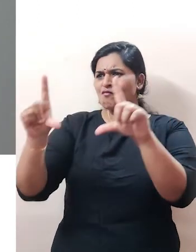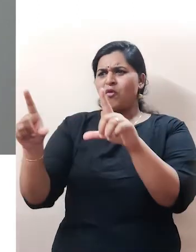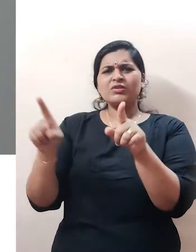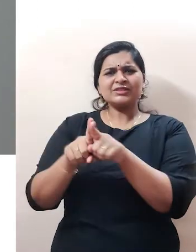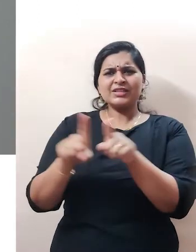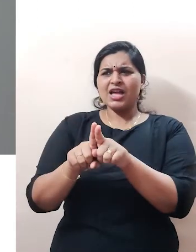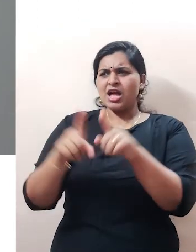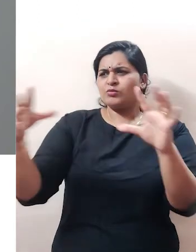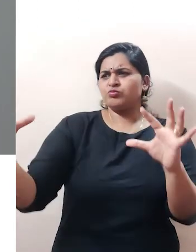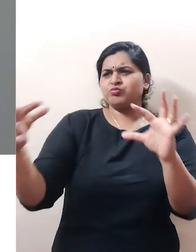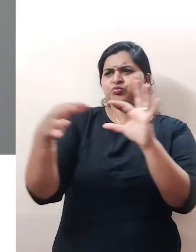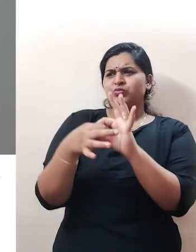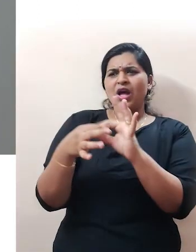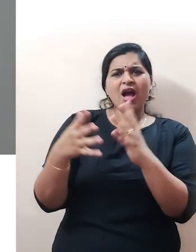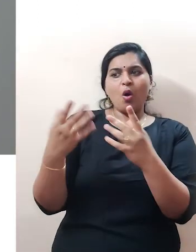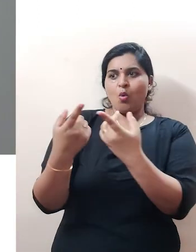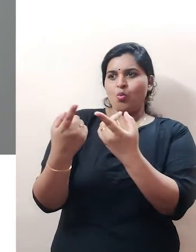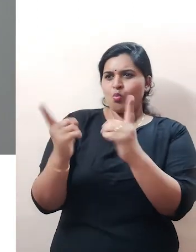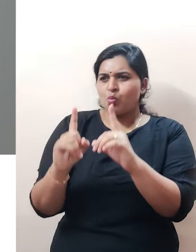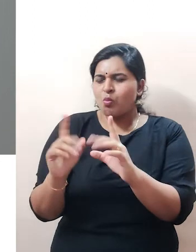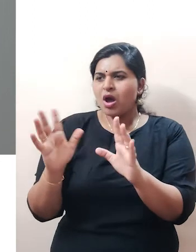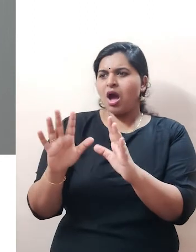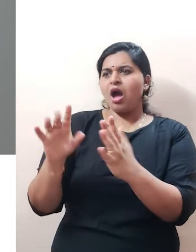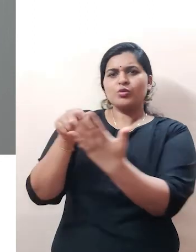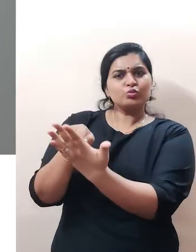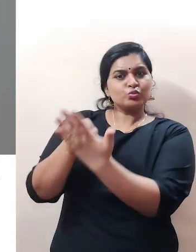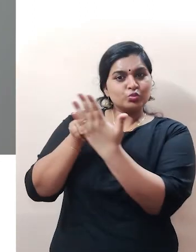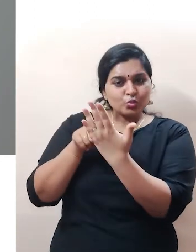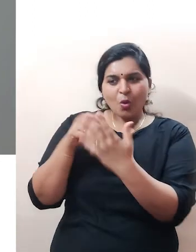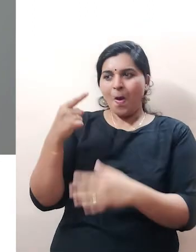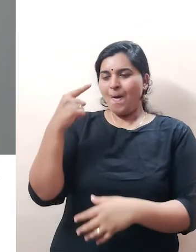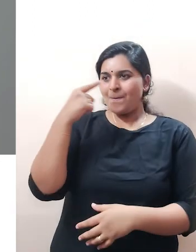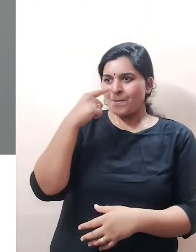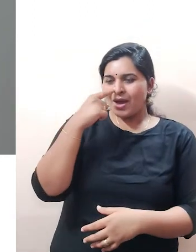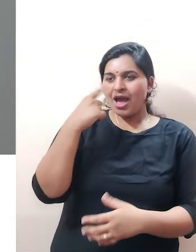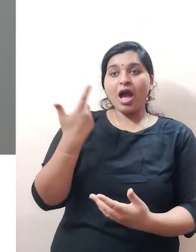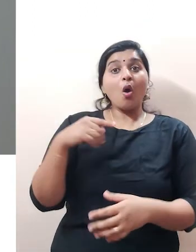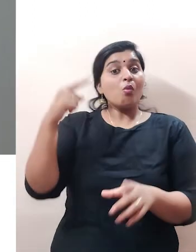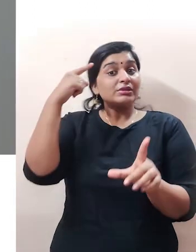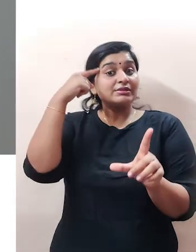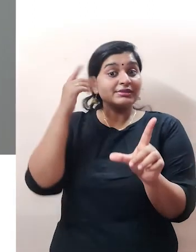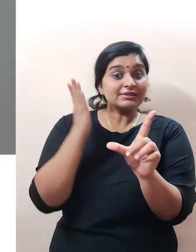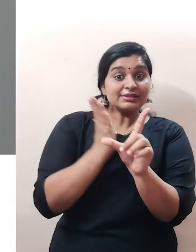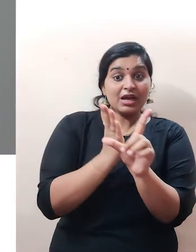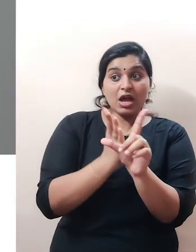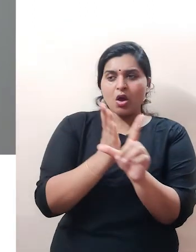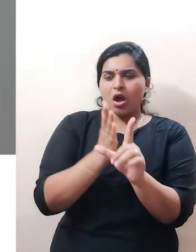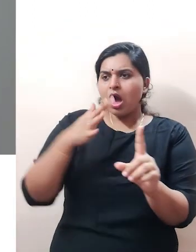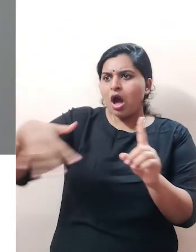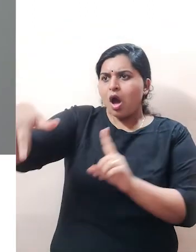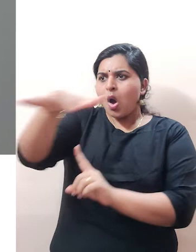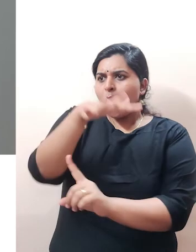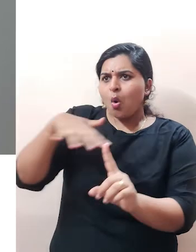period, Matisse makes a strong connection between the setting of the bedroom or boudoir, the figure of the model,